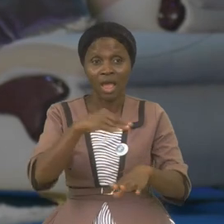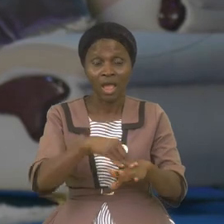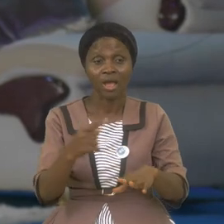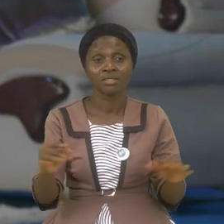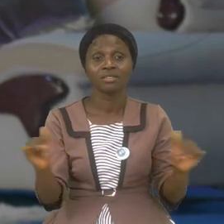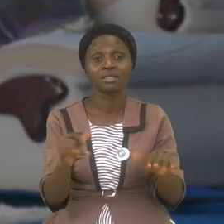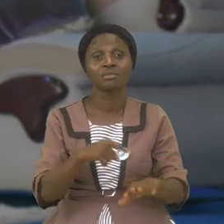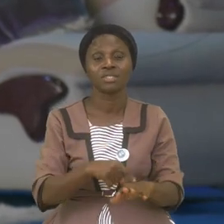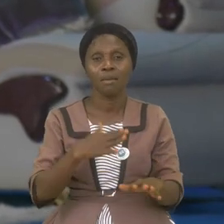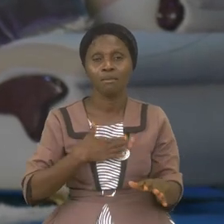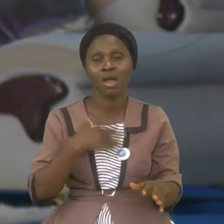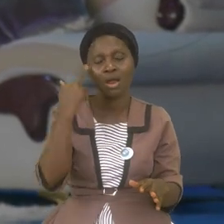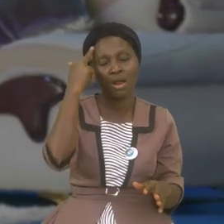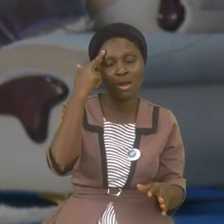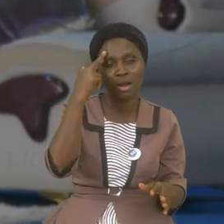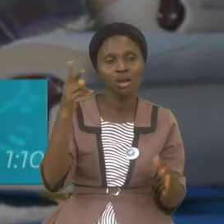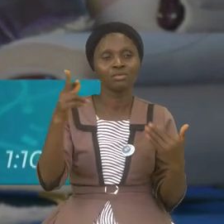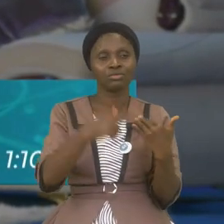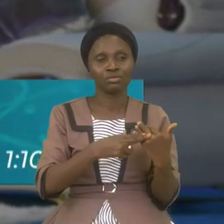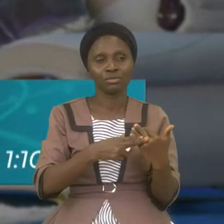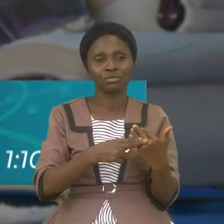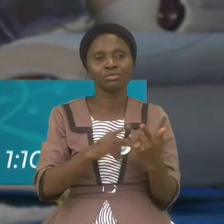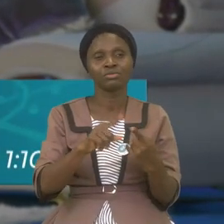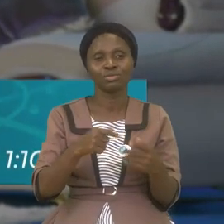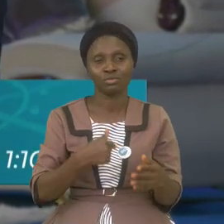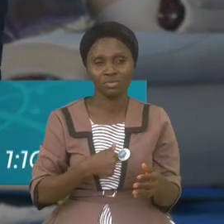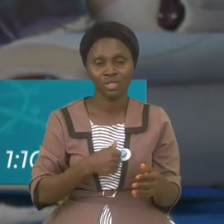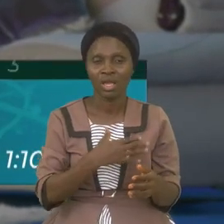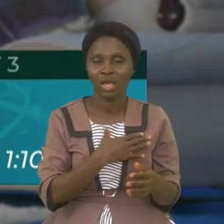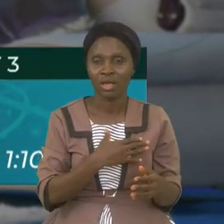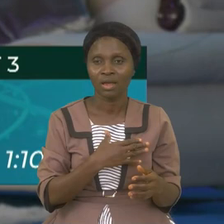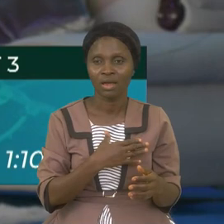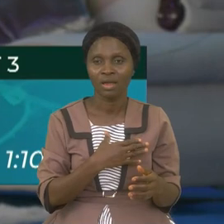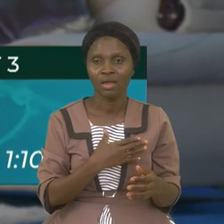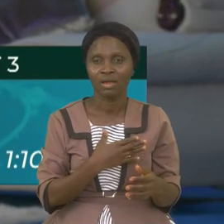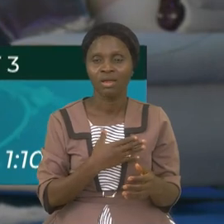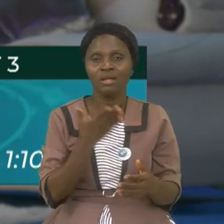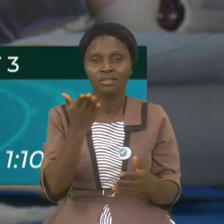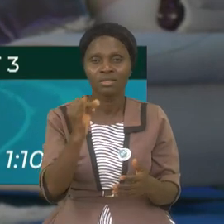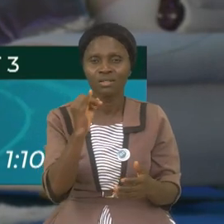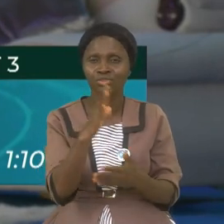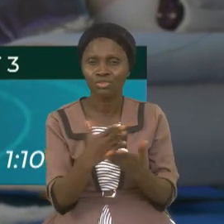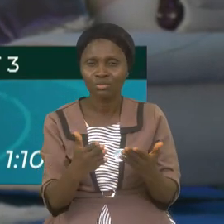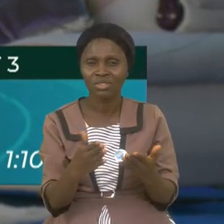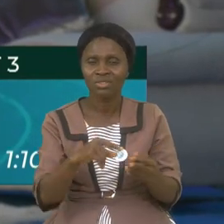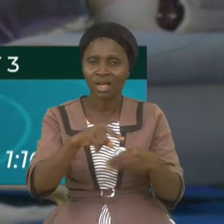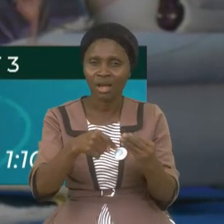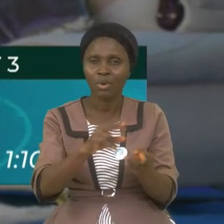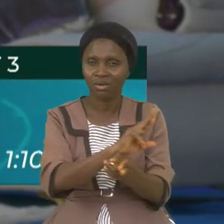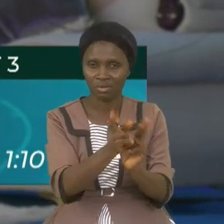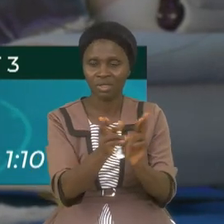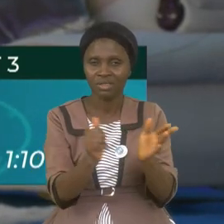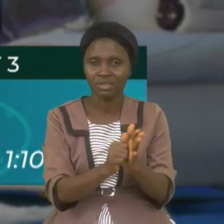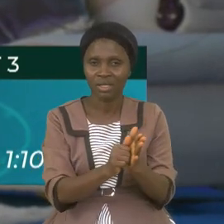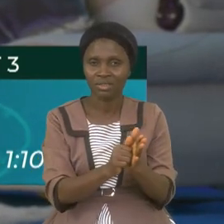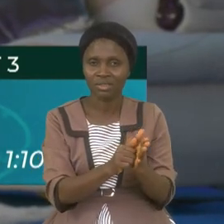my reason returned unto me. There's something about repentance that attracts the favor and